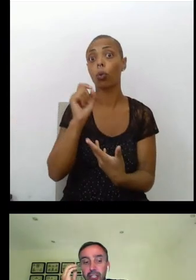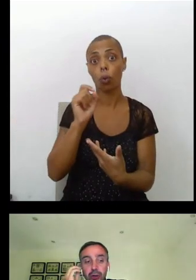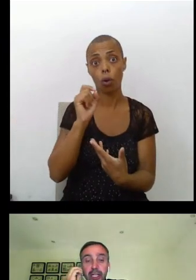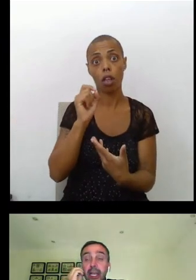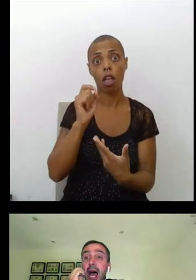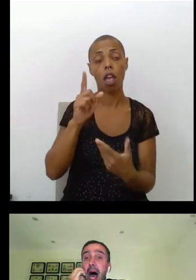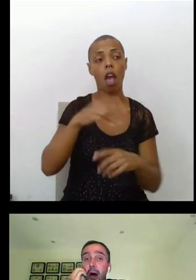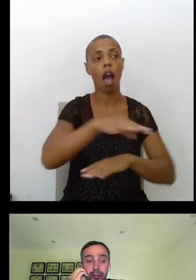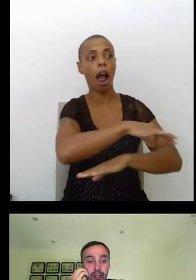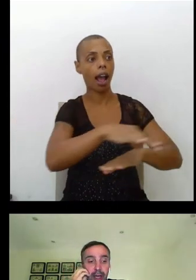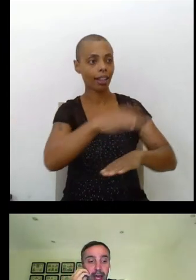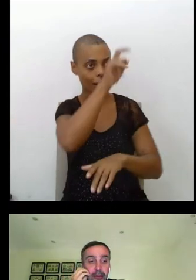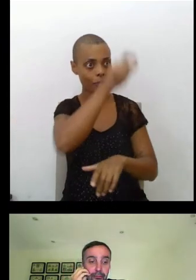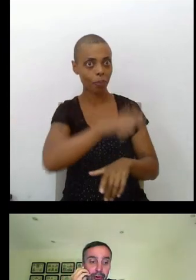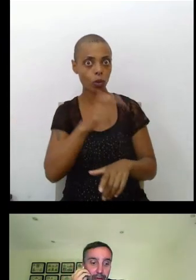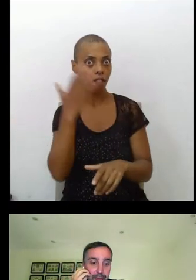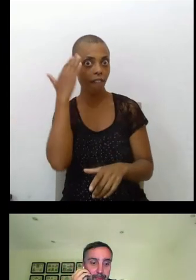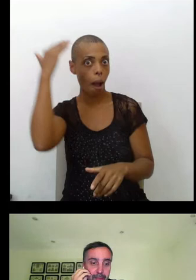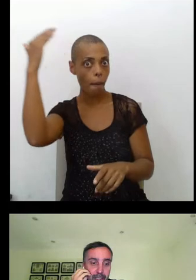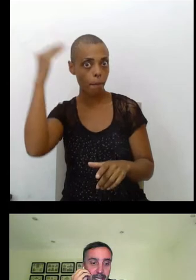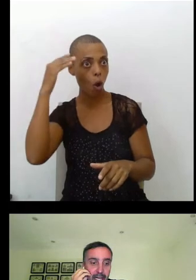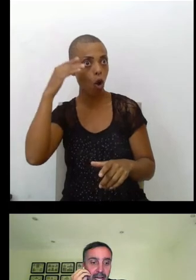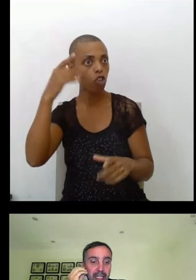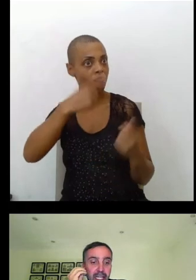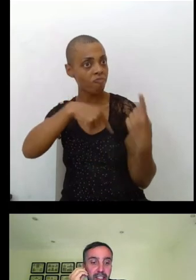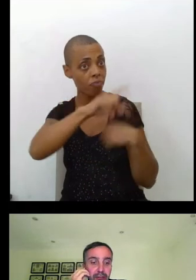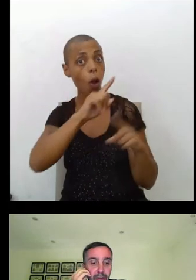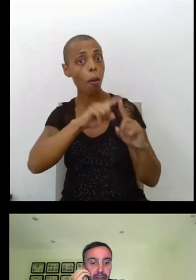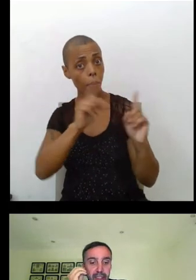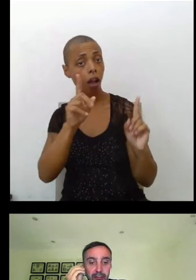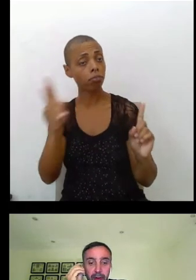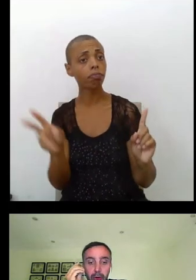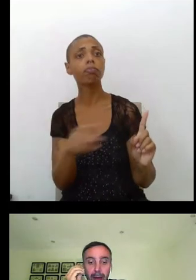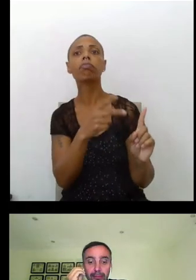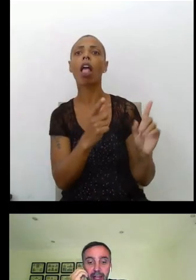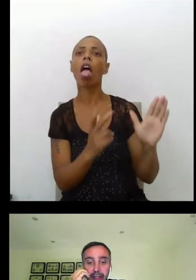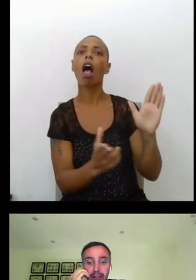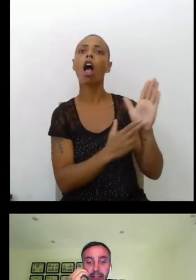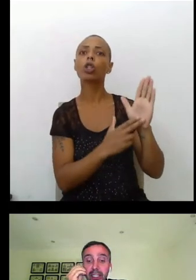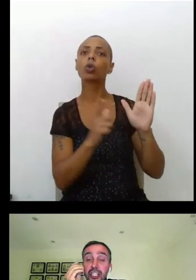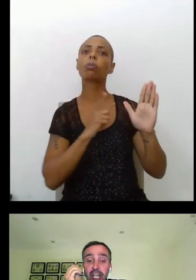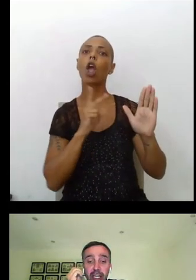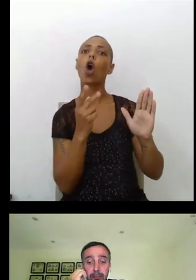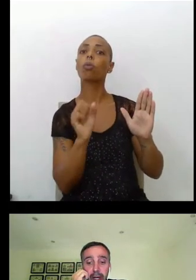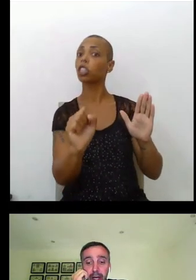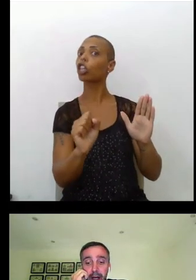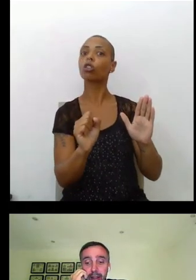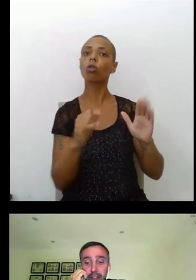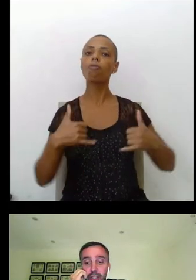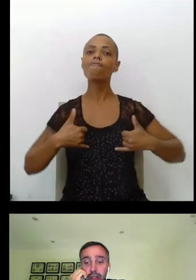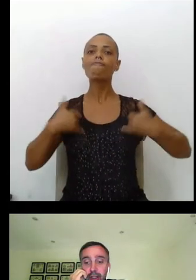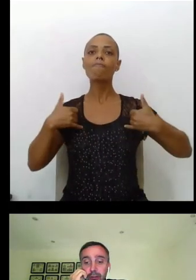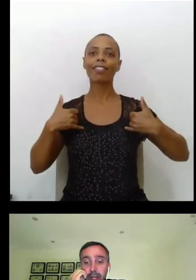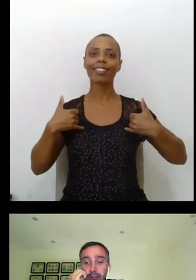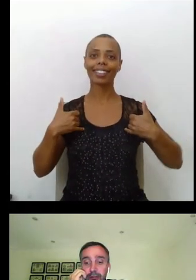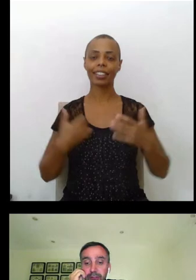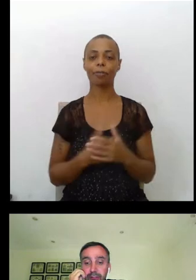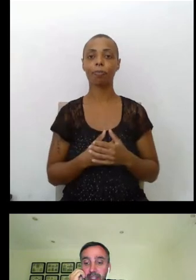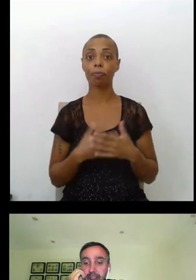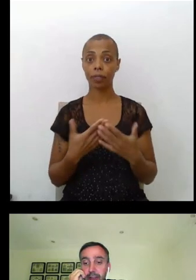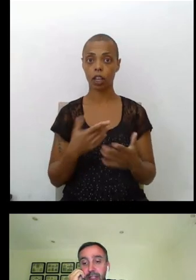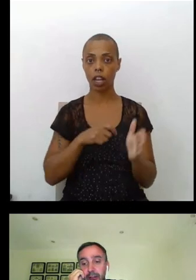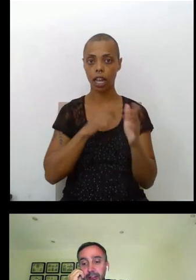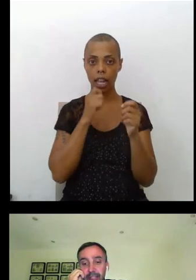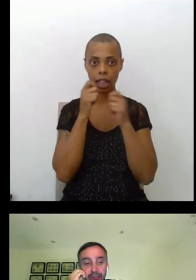they are homosexually out and proud the interviews in the follow-up studies initiated by The Architects journal in